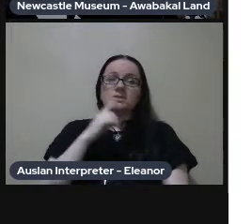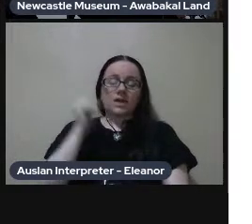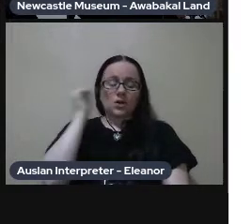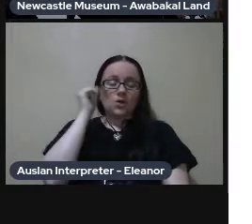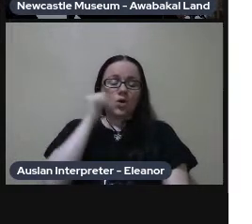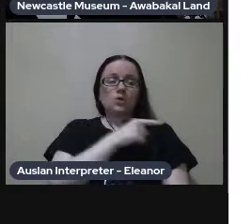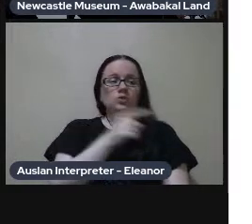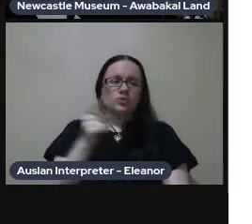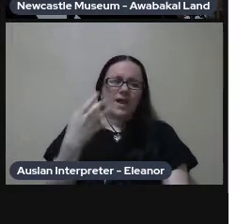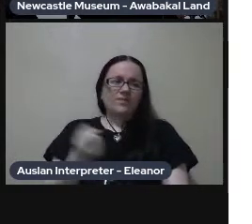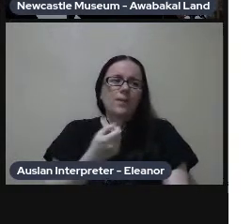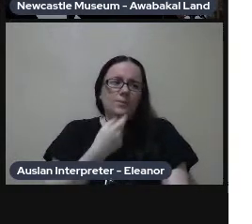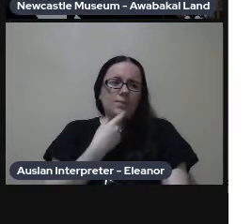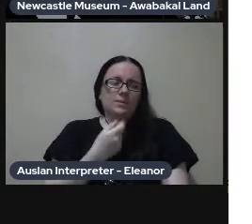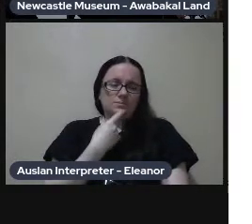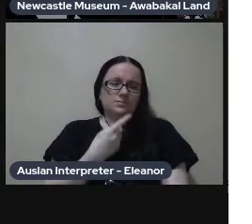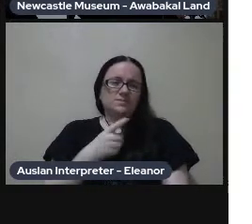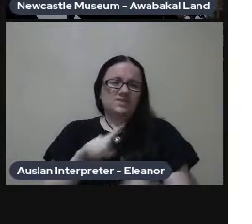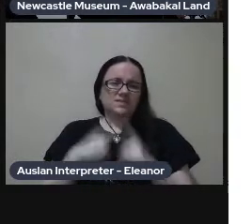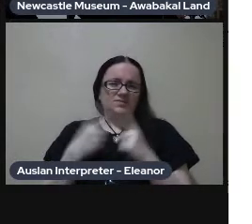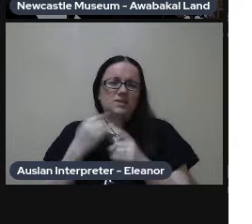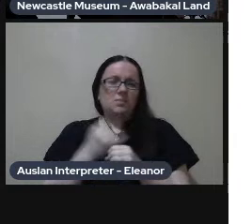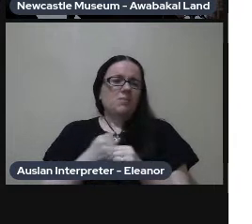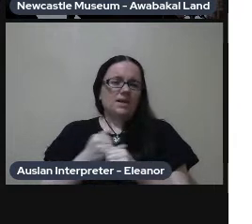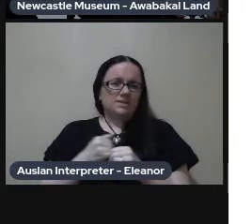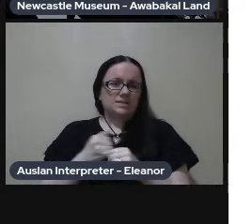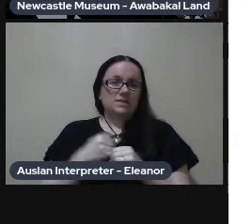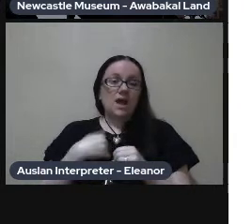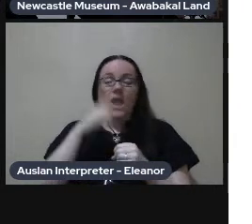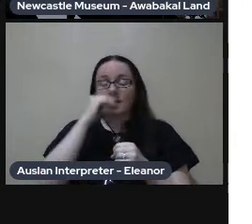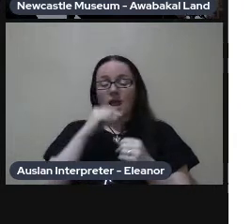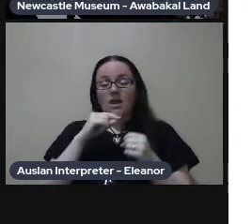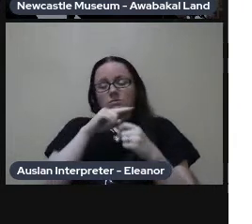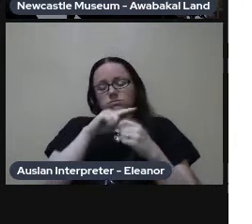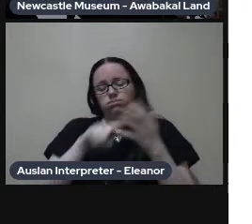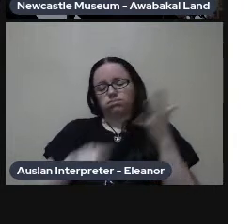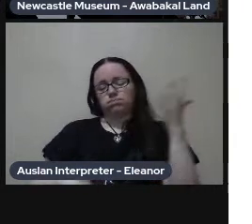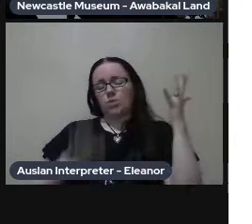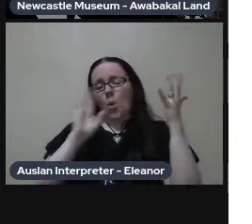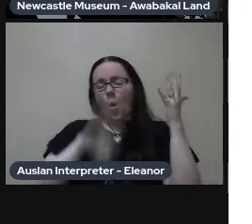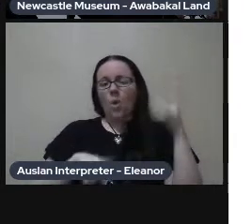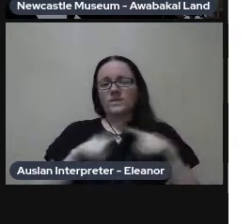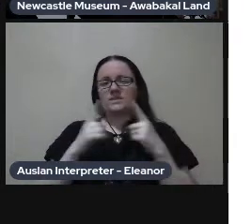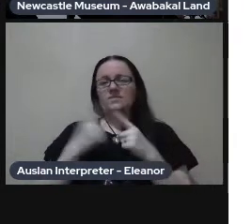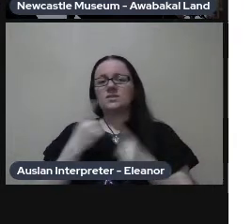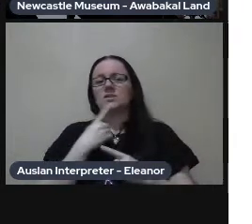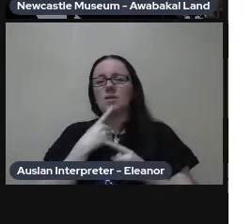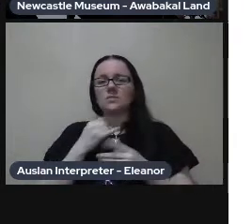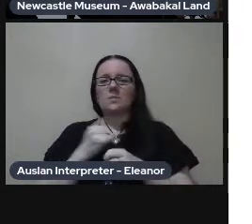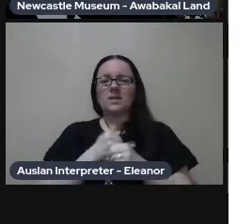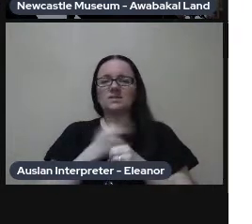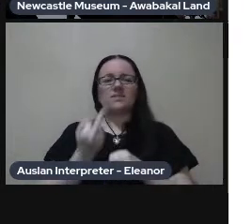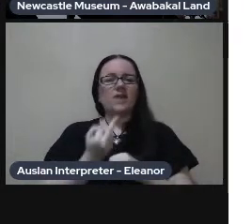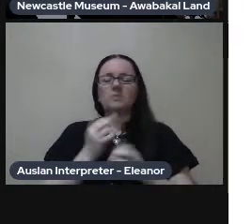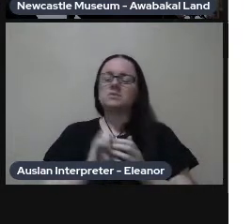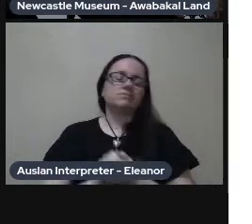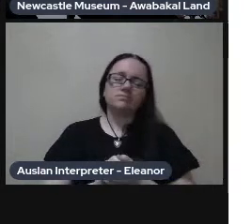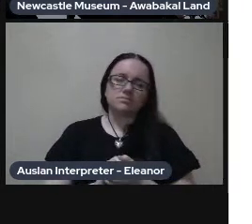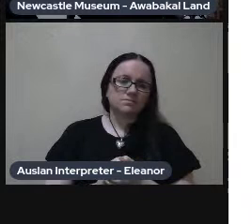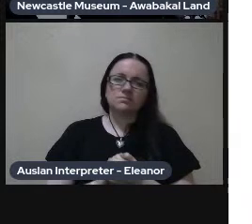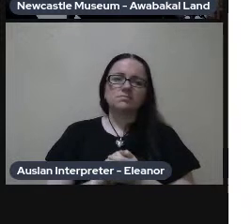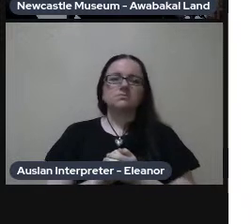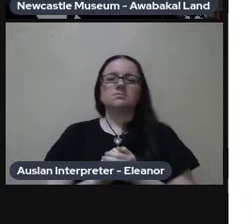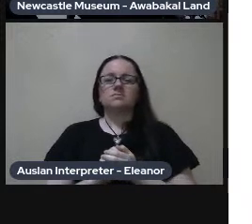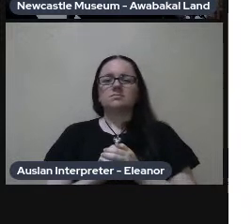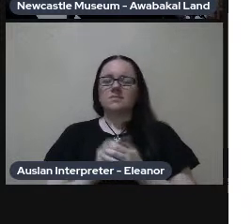be possible in this next short while to talk about all the different types of medicines that are available to treat stroke and some of the advances.